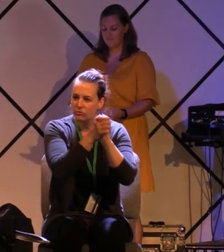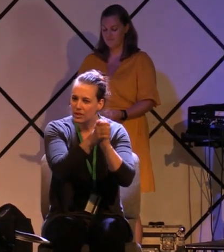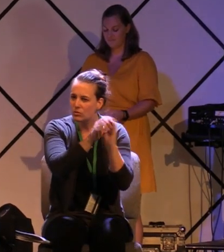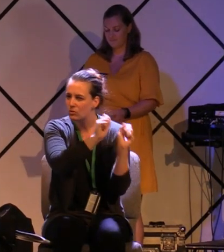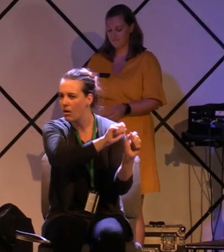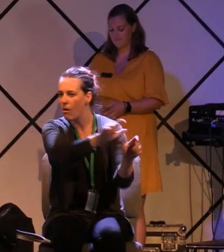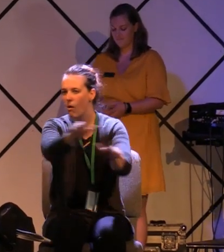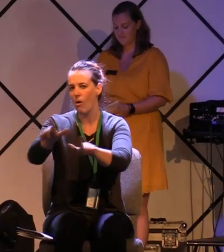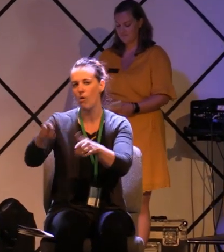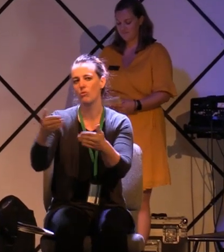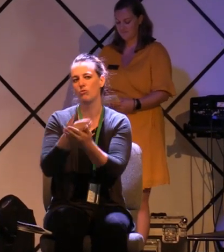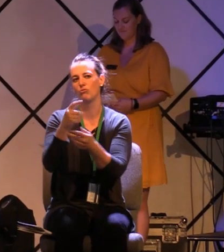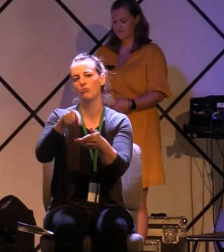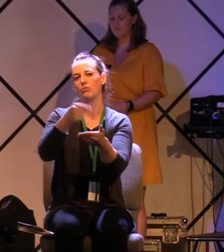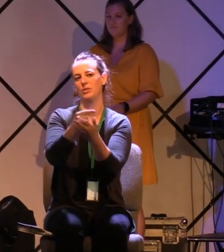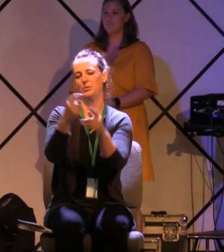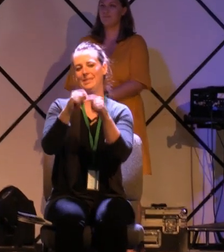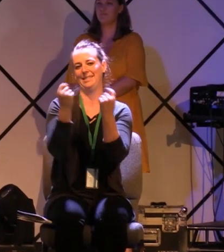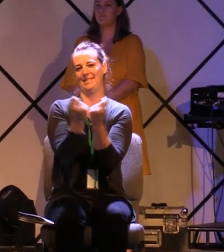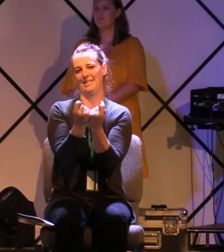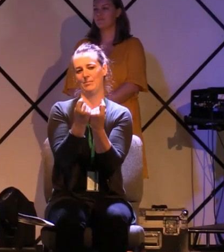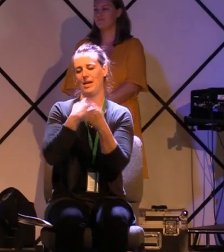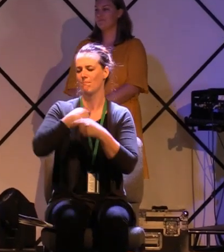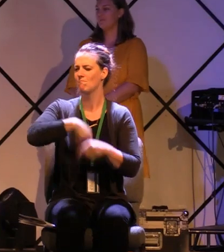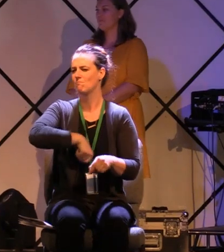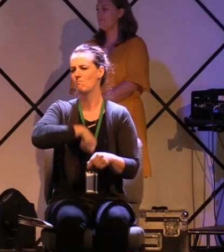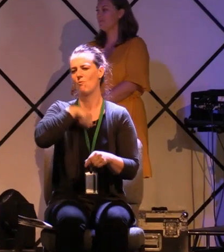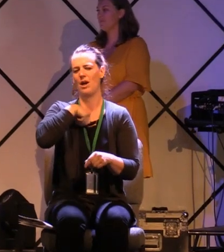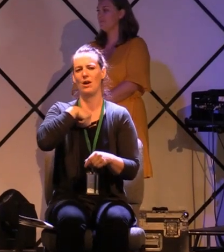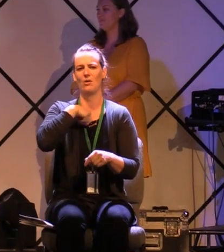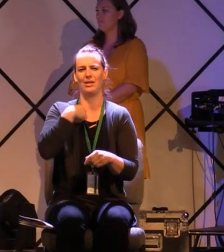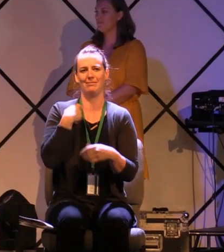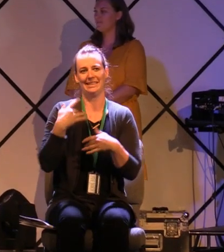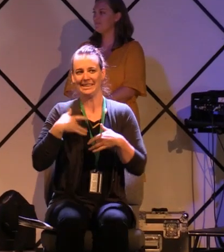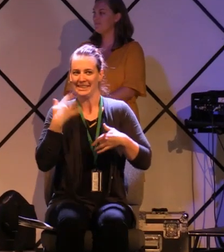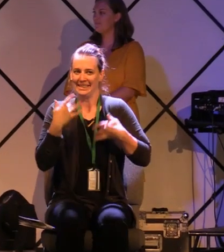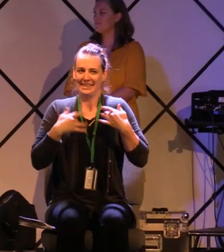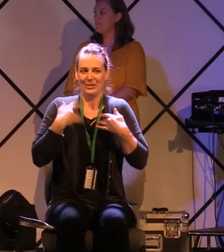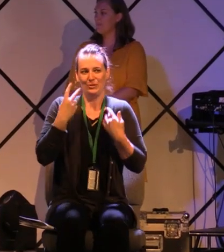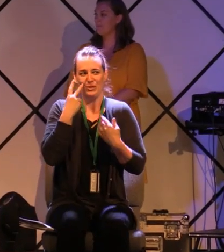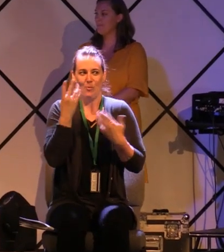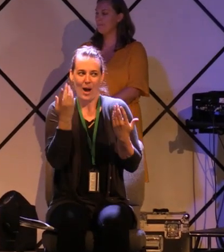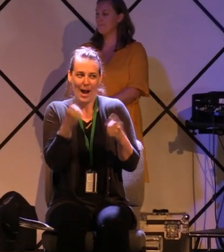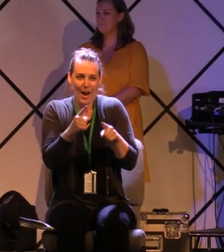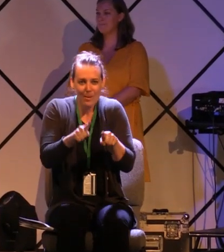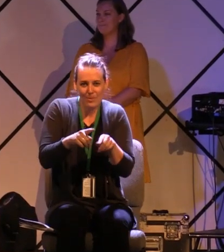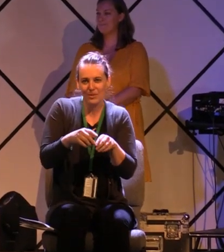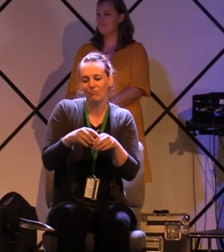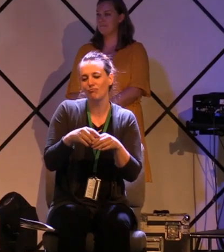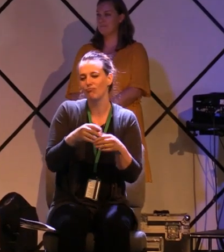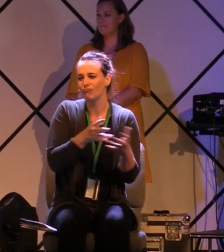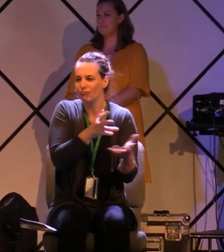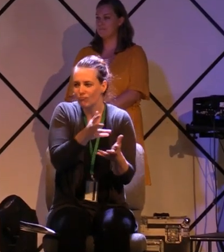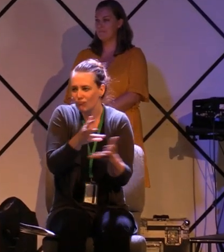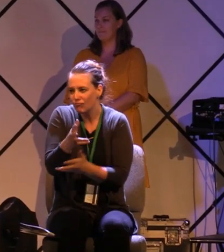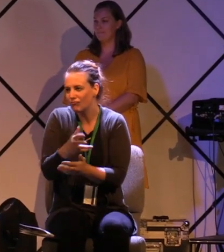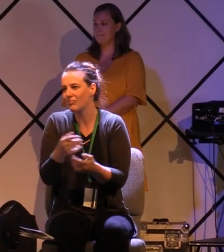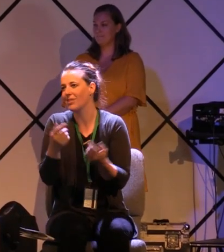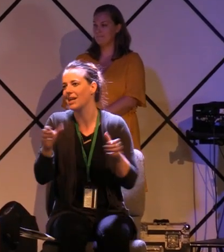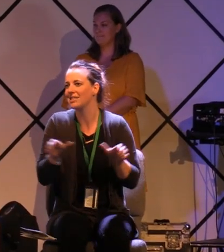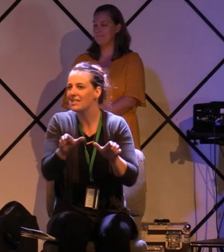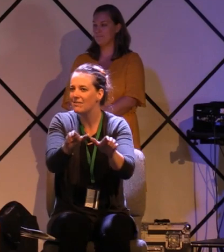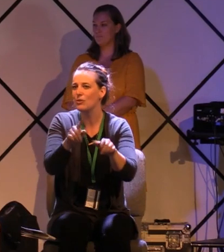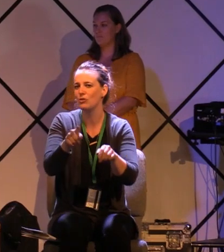Congratulations to all our new graduate teams. I am so proud of each of you, and I'm beyond excited to hear about all of the amazing things you do with your new forever